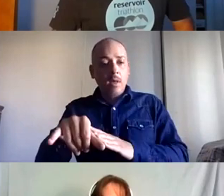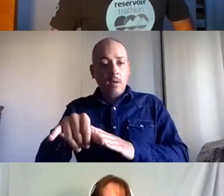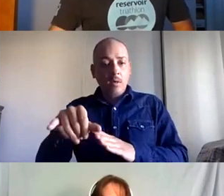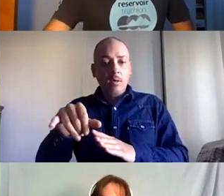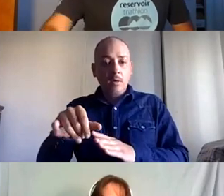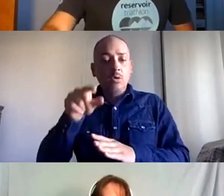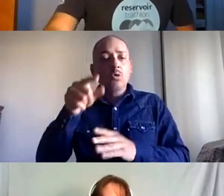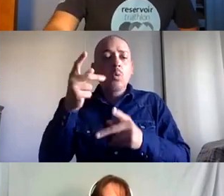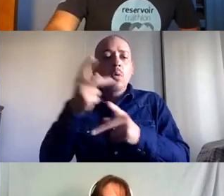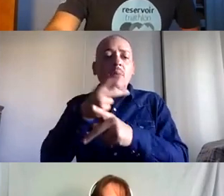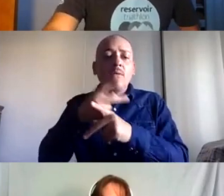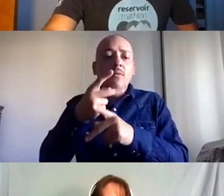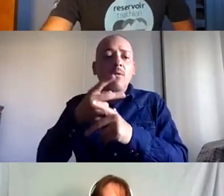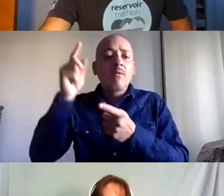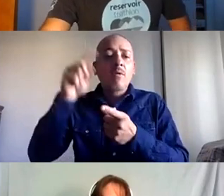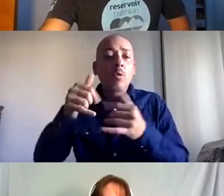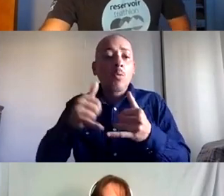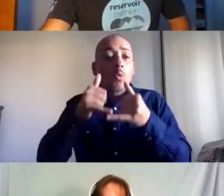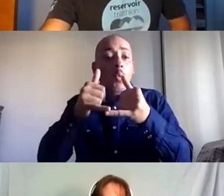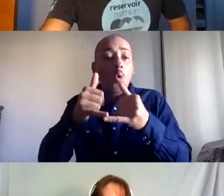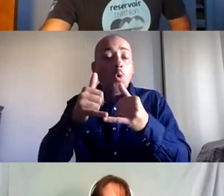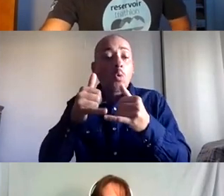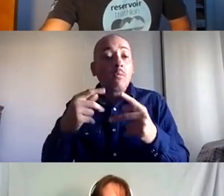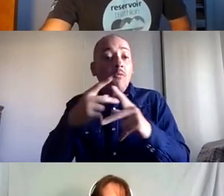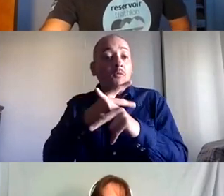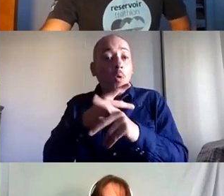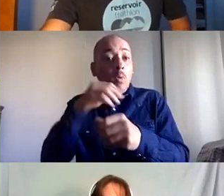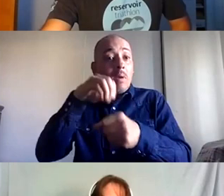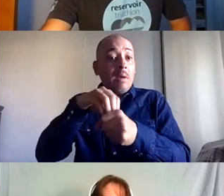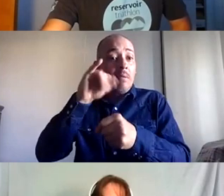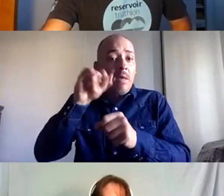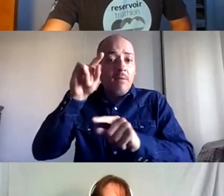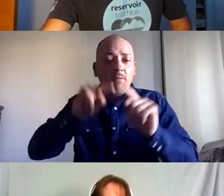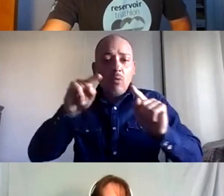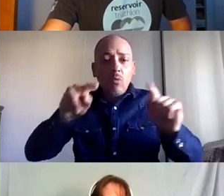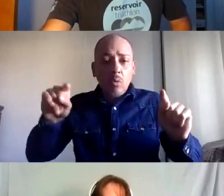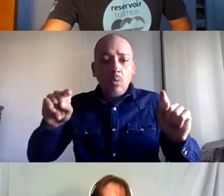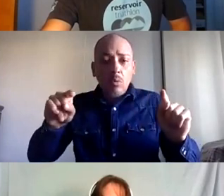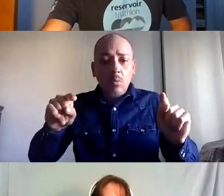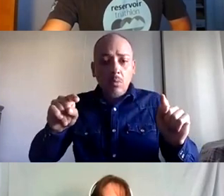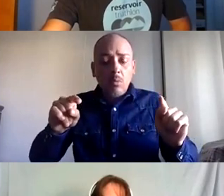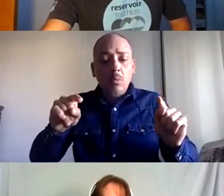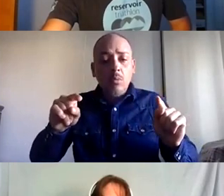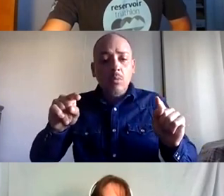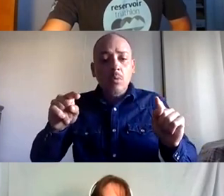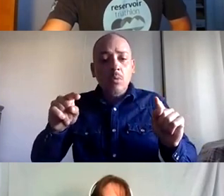You calculate the discount reward and multiply it into that variable to